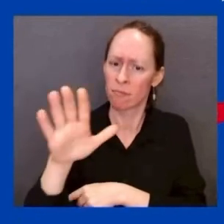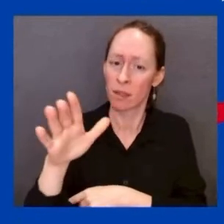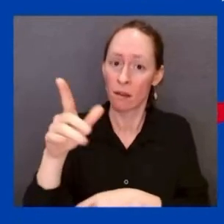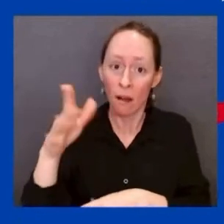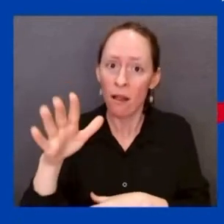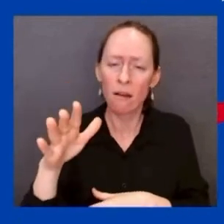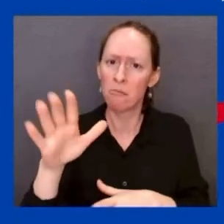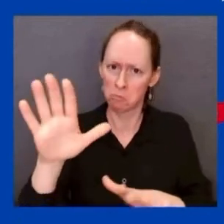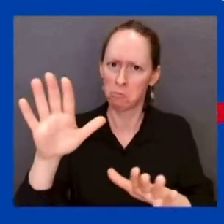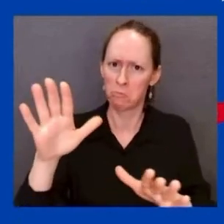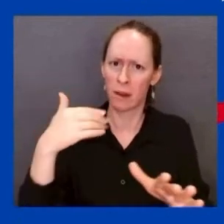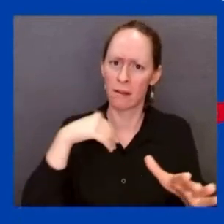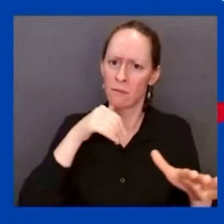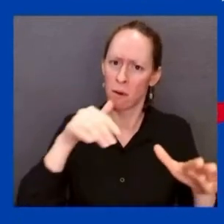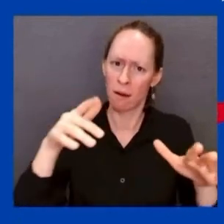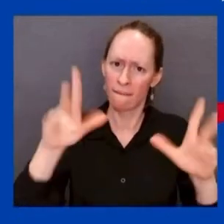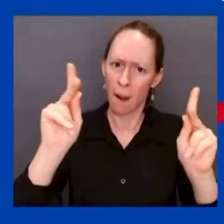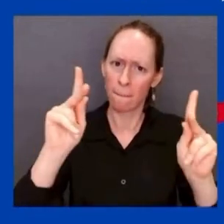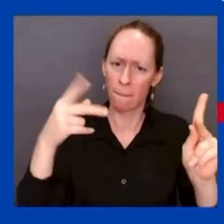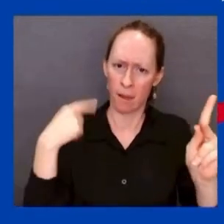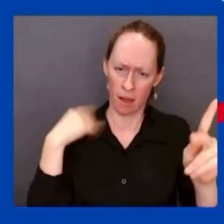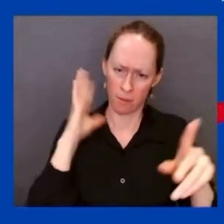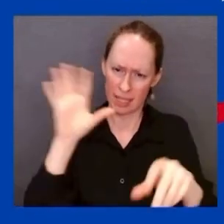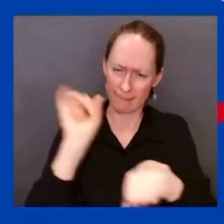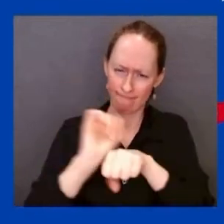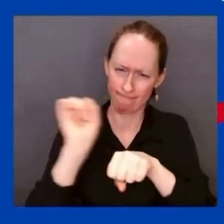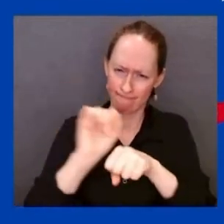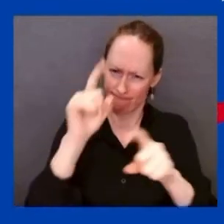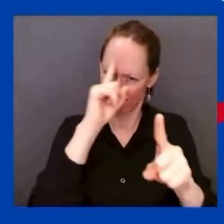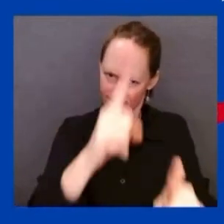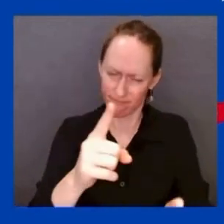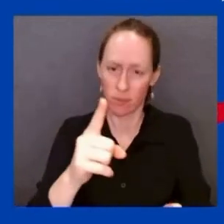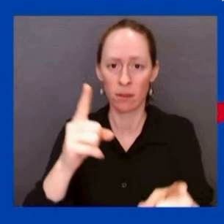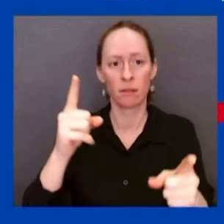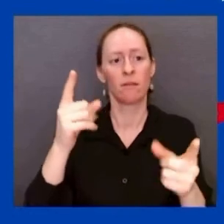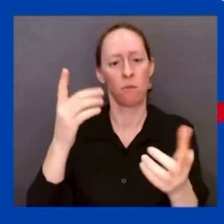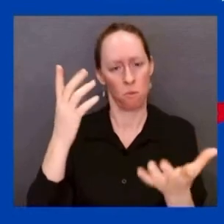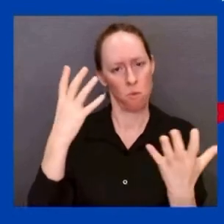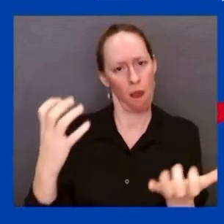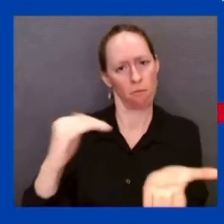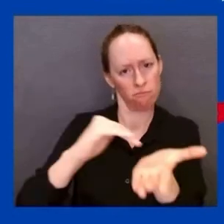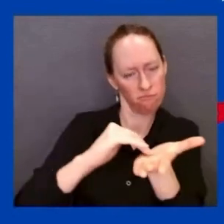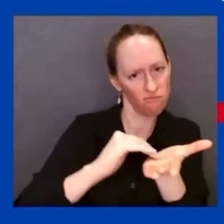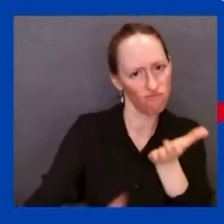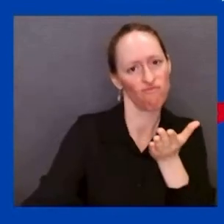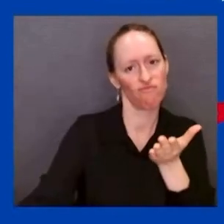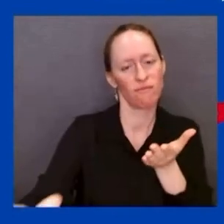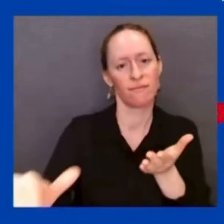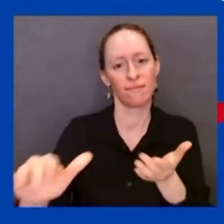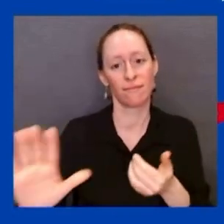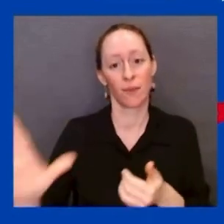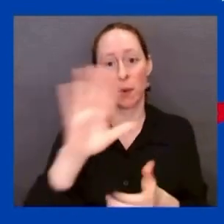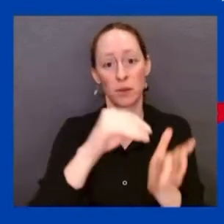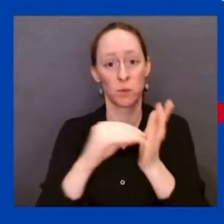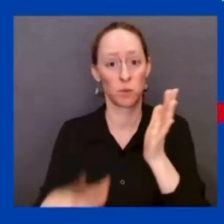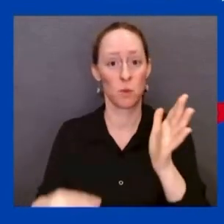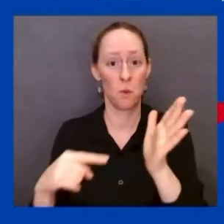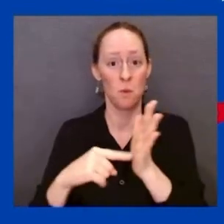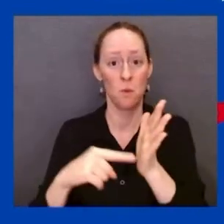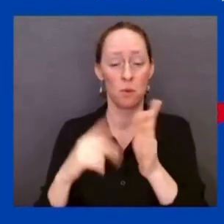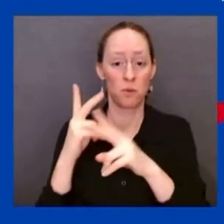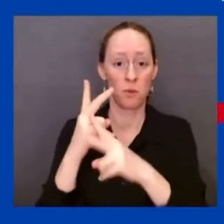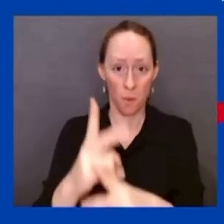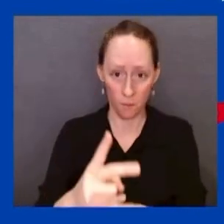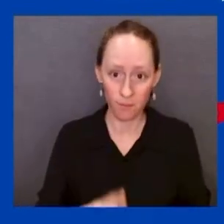loan forgiveness. So thank you to all of our delegates who have lifted their voices on behalf of all of